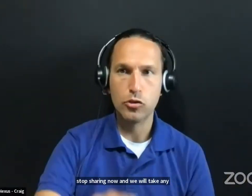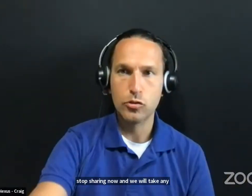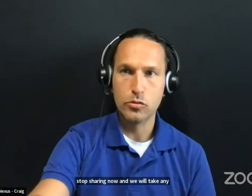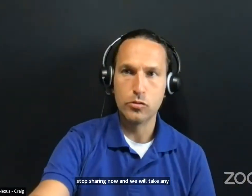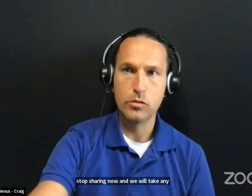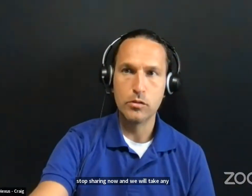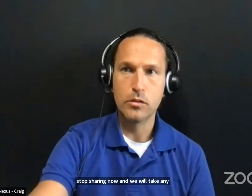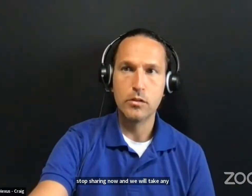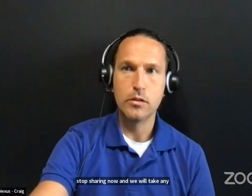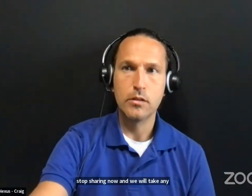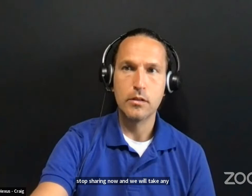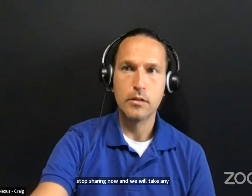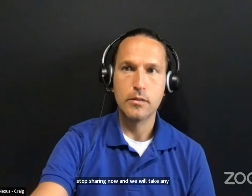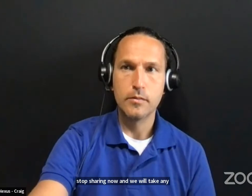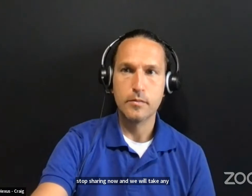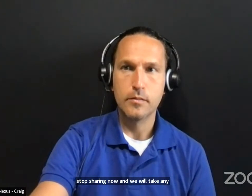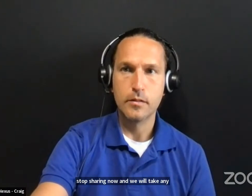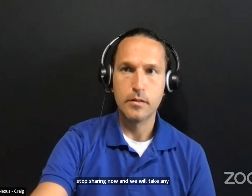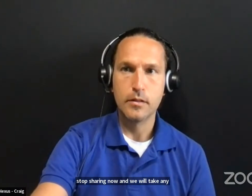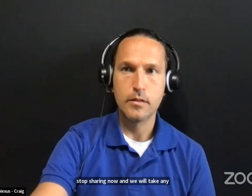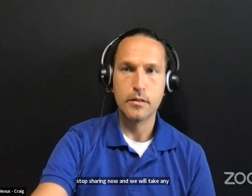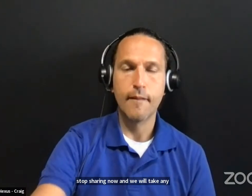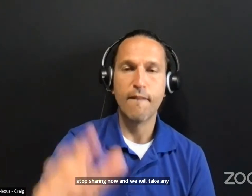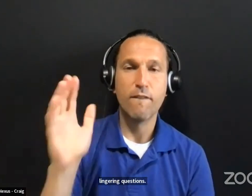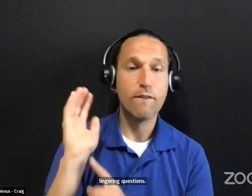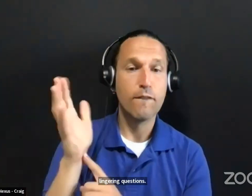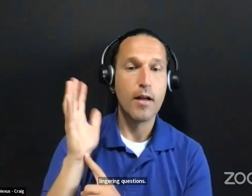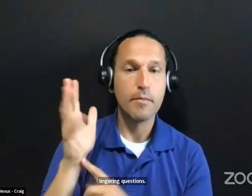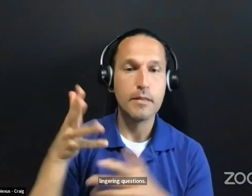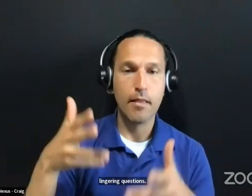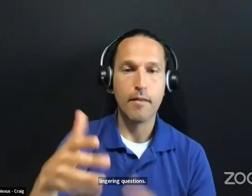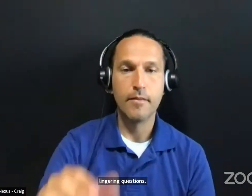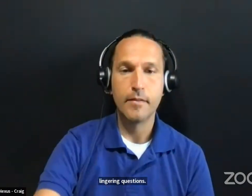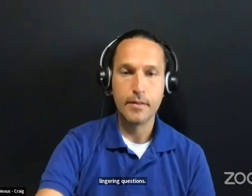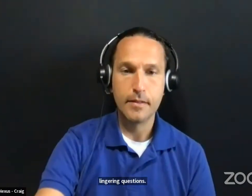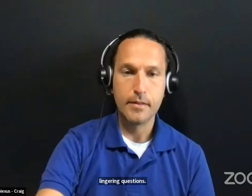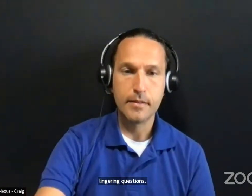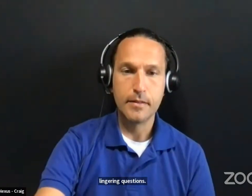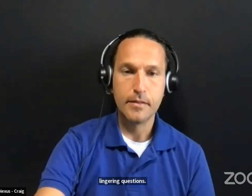S. We have 5 minutes.